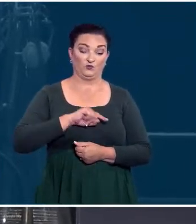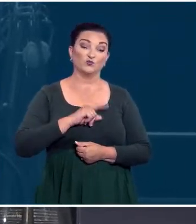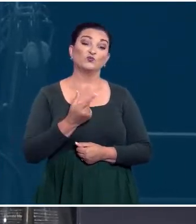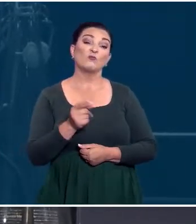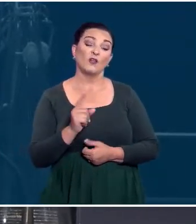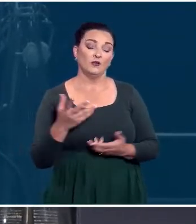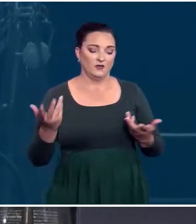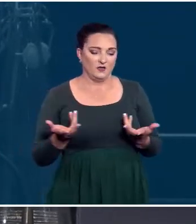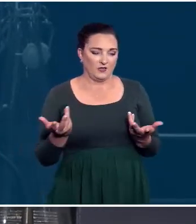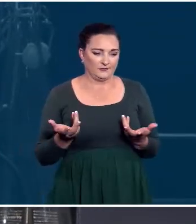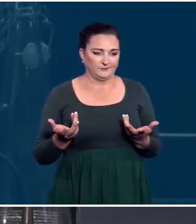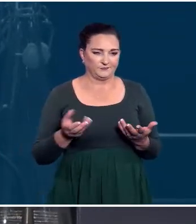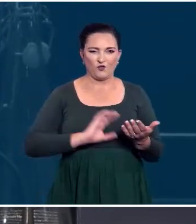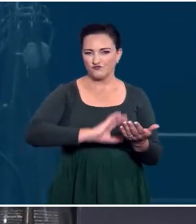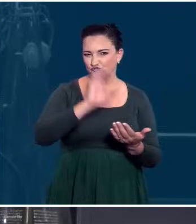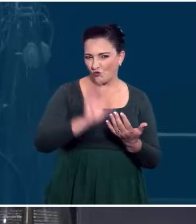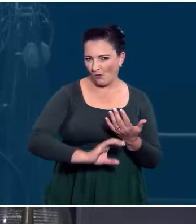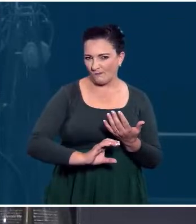about these.